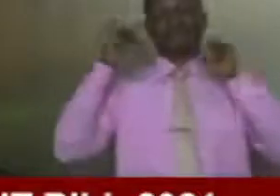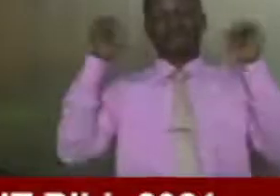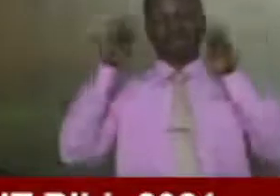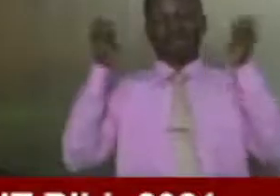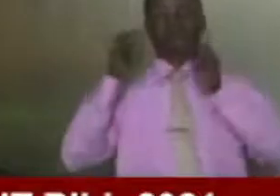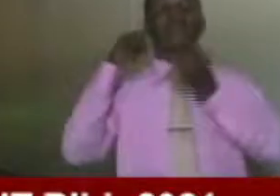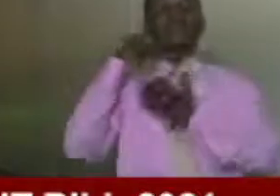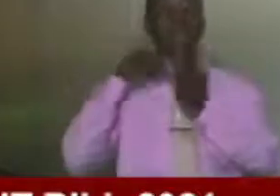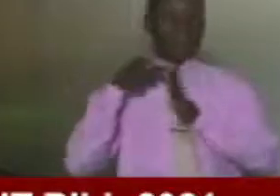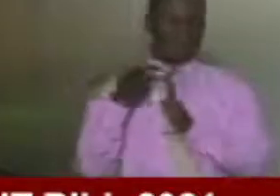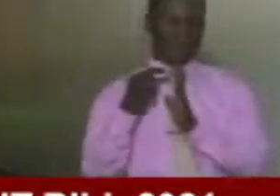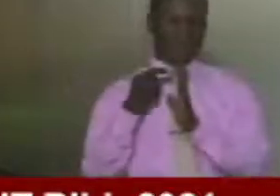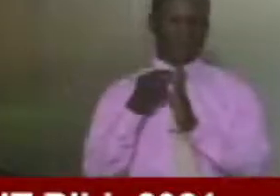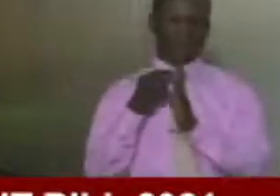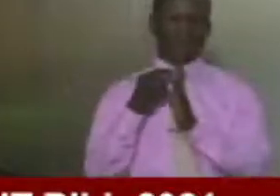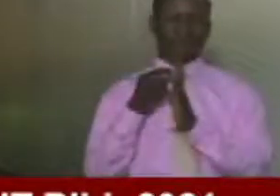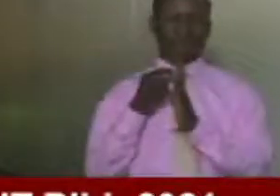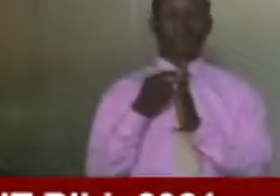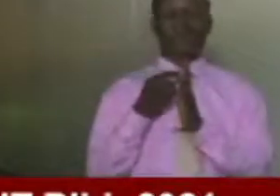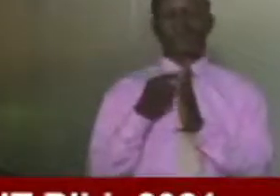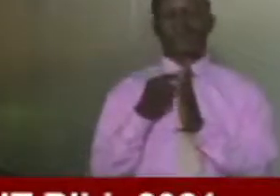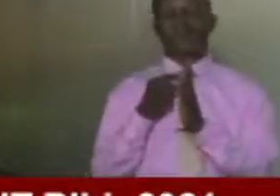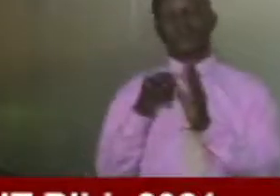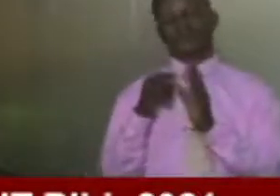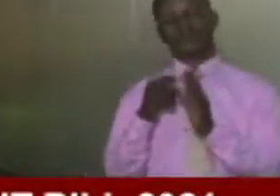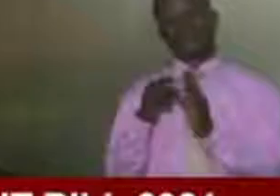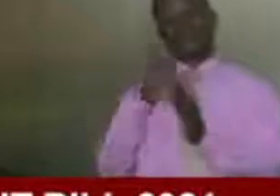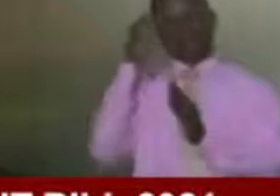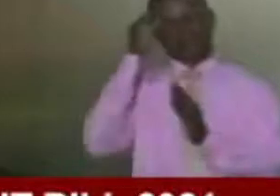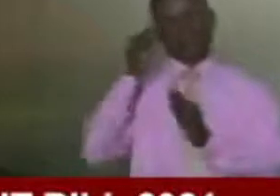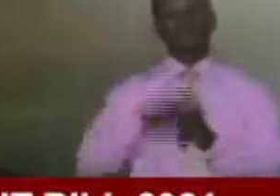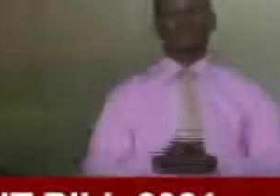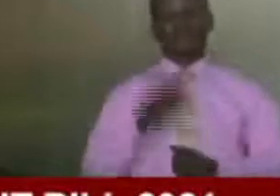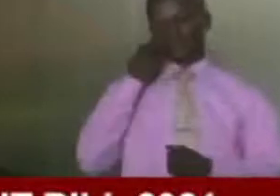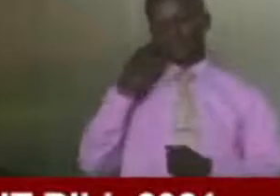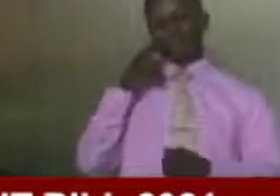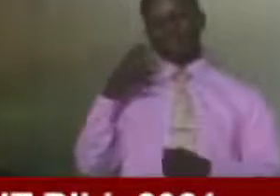now. Mr. Arogundade. Okay. Thank you very much,